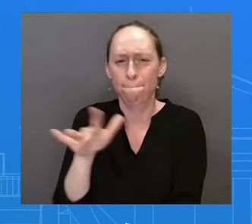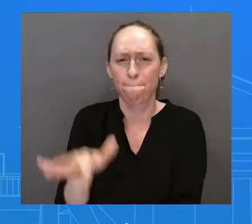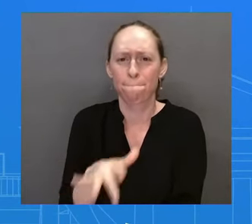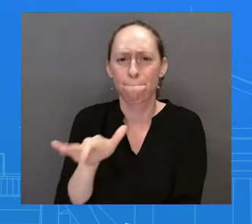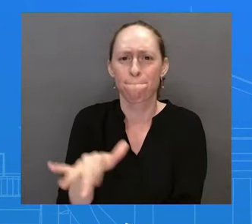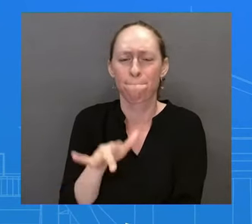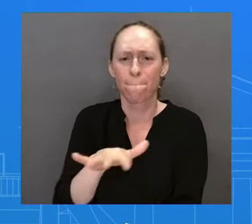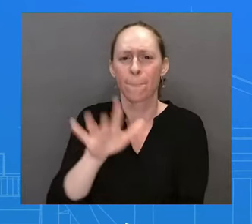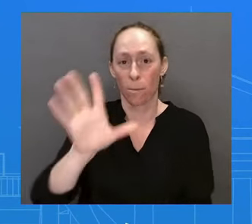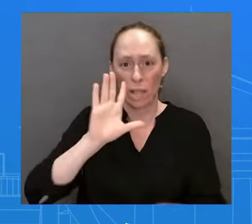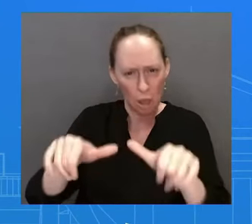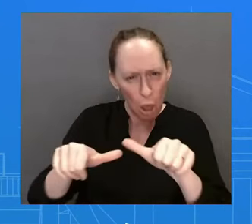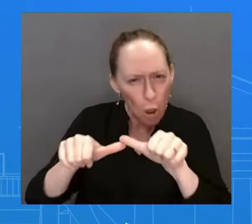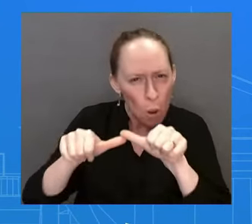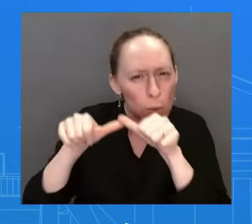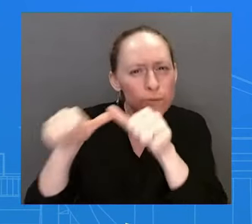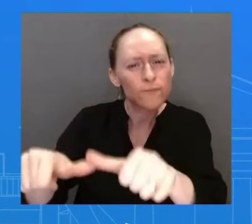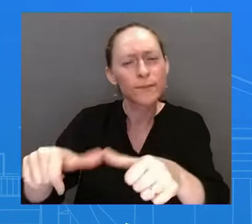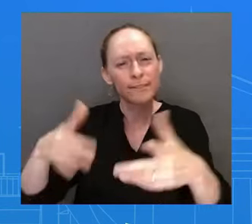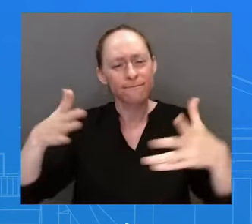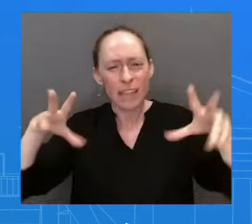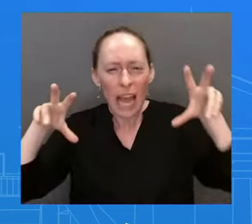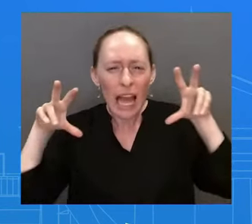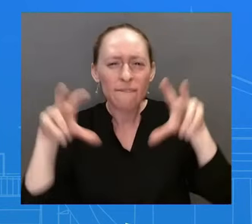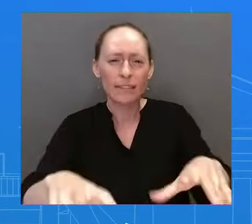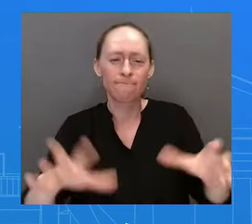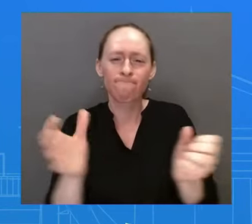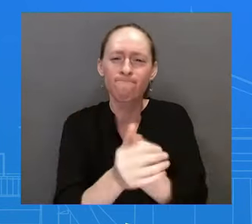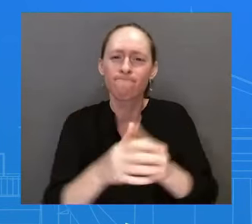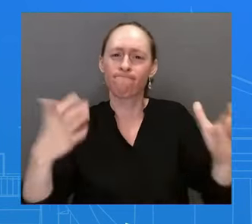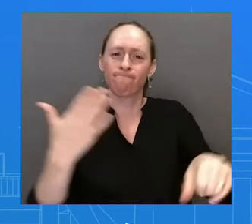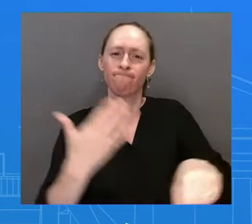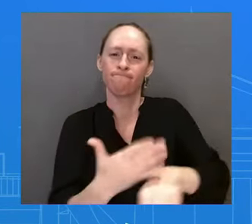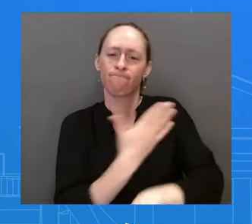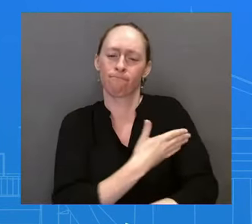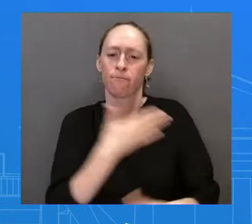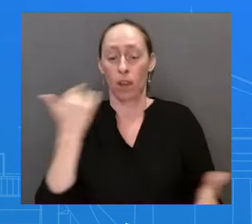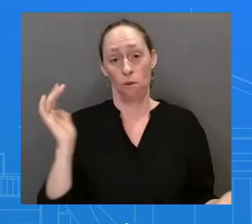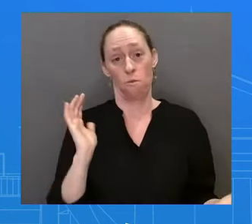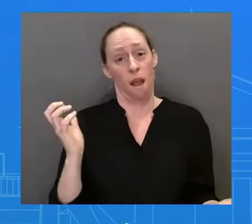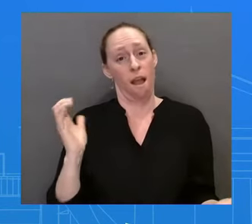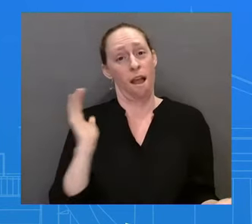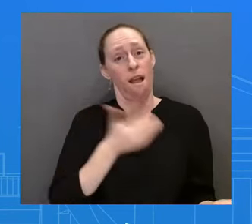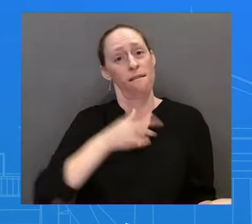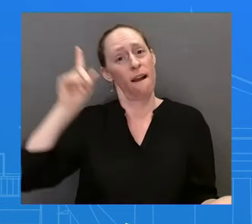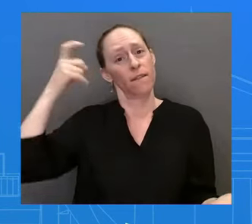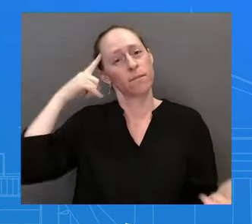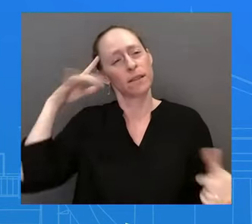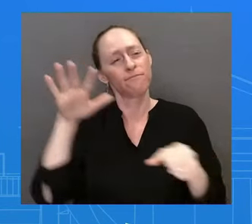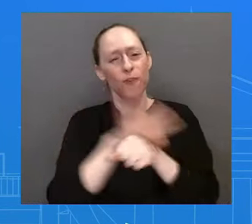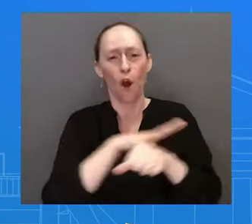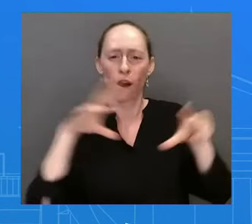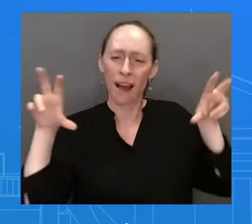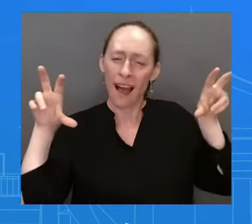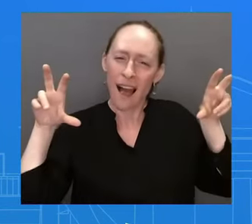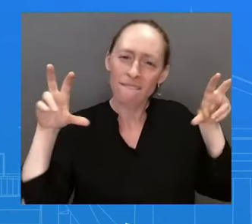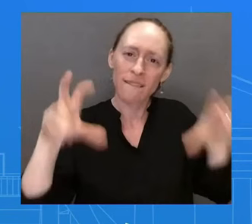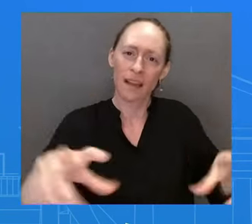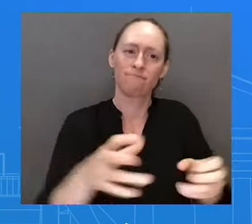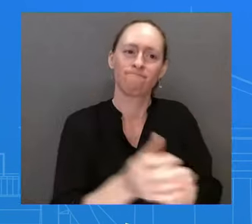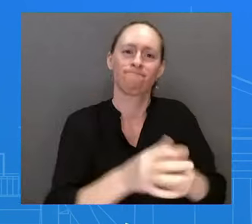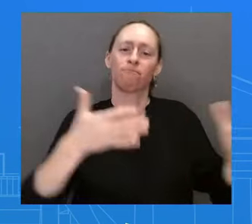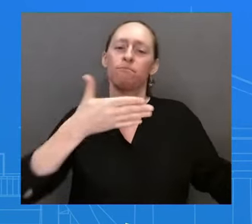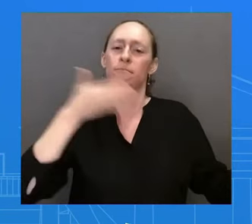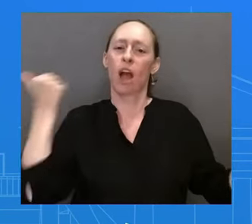and continue to make our government work for the people and for communities across the country. With that, we have the Admiral in the room today to take